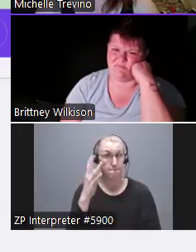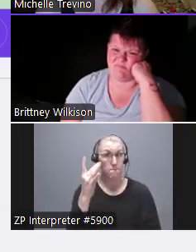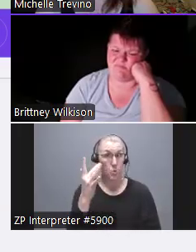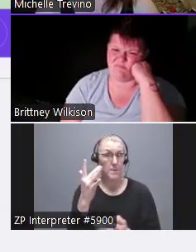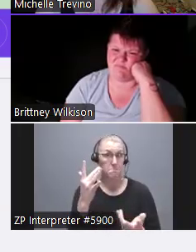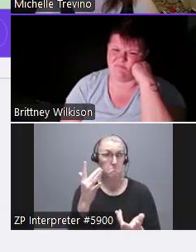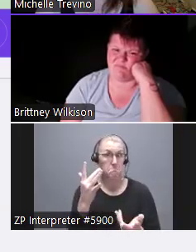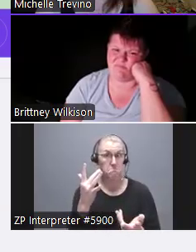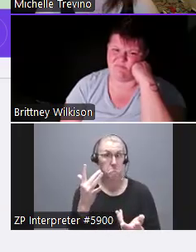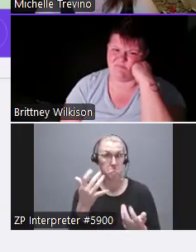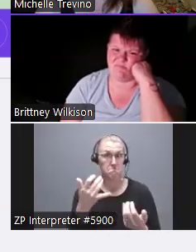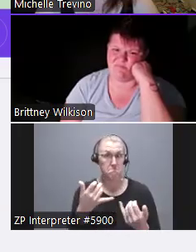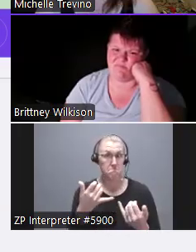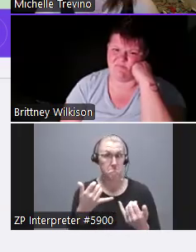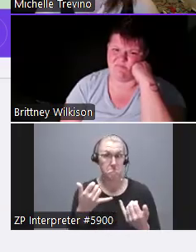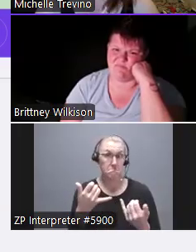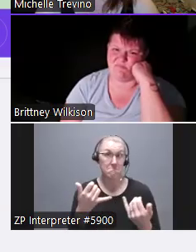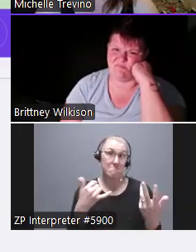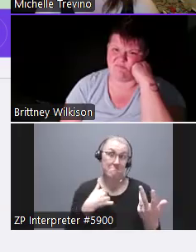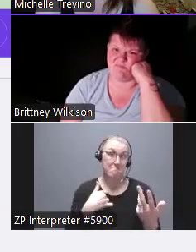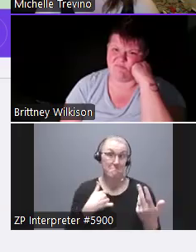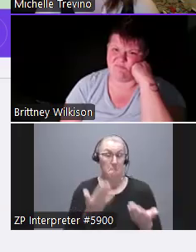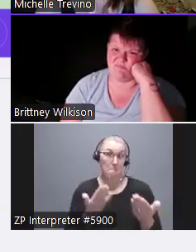don't know that I won't end up there.